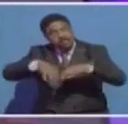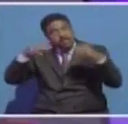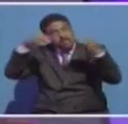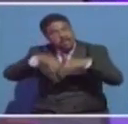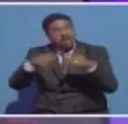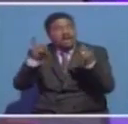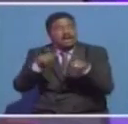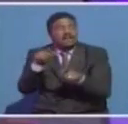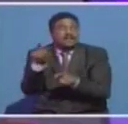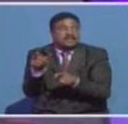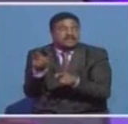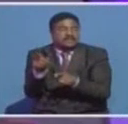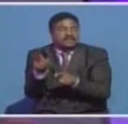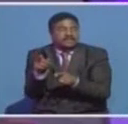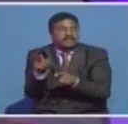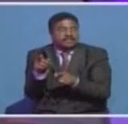you know,